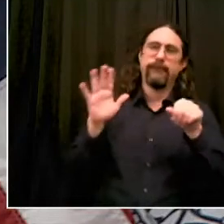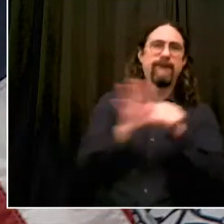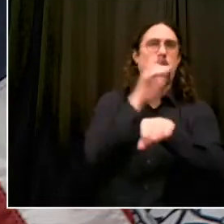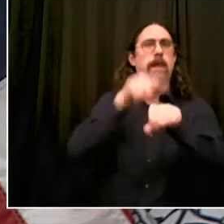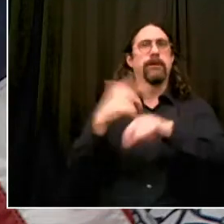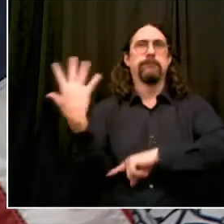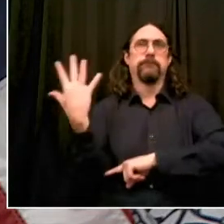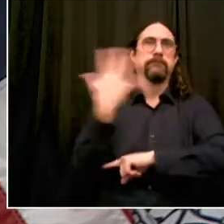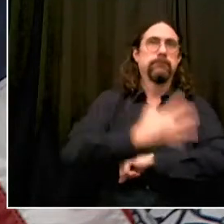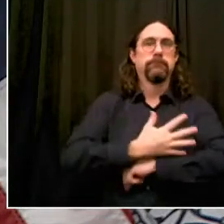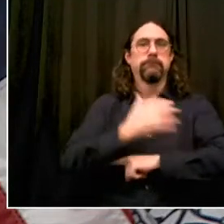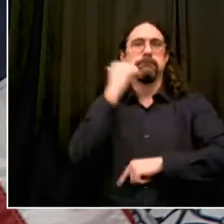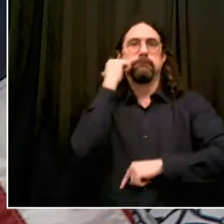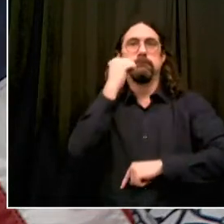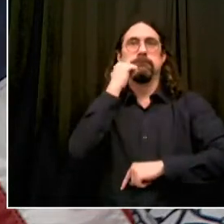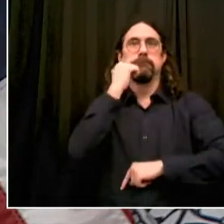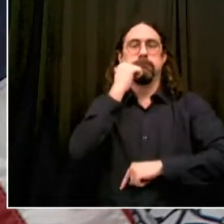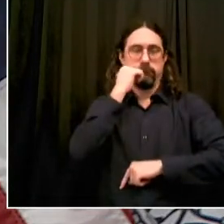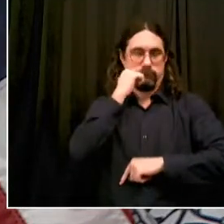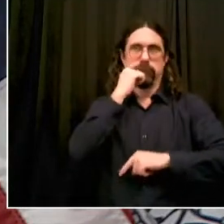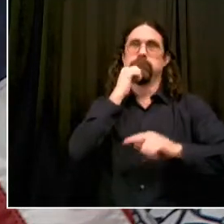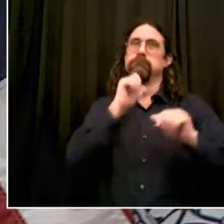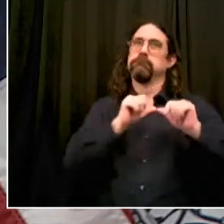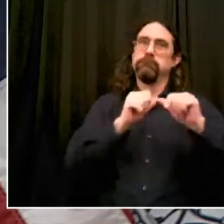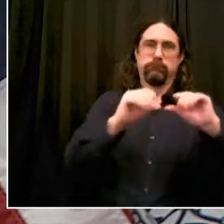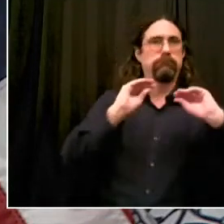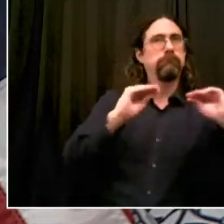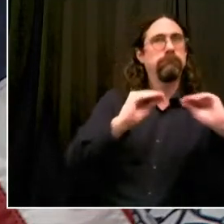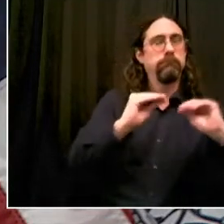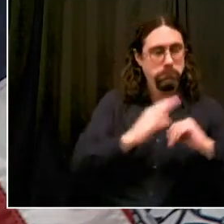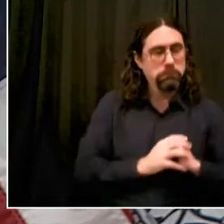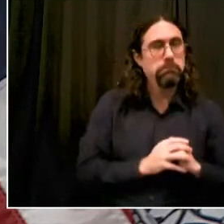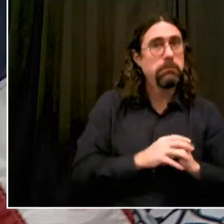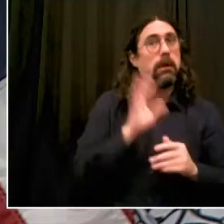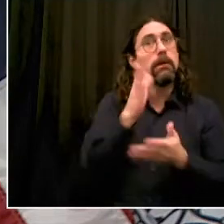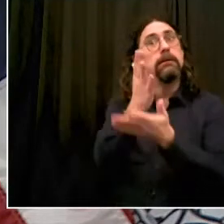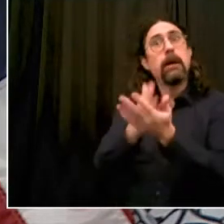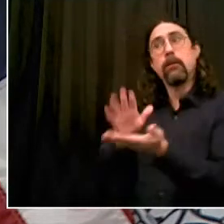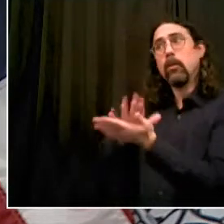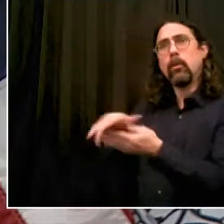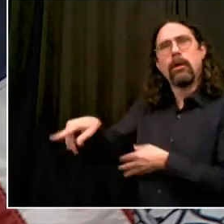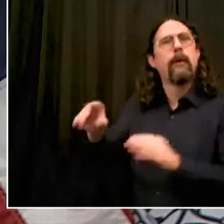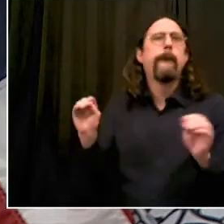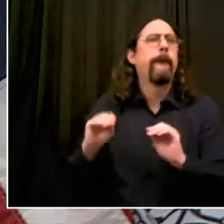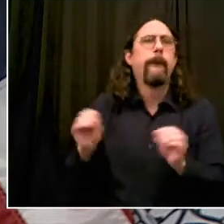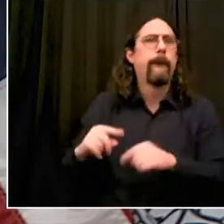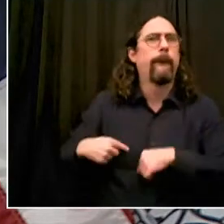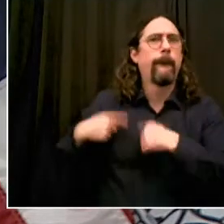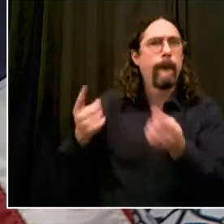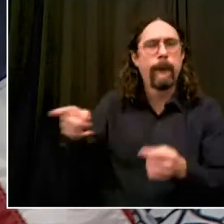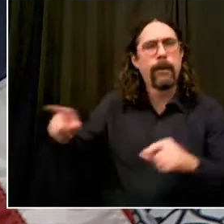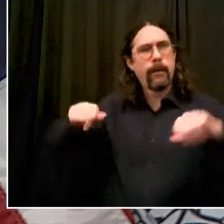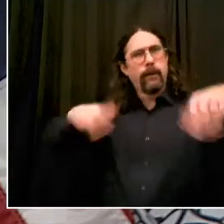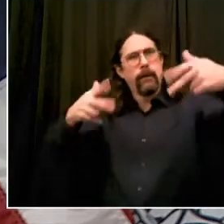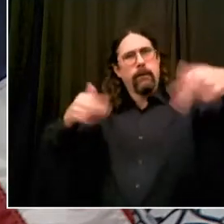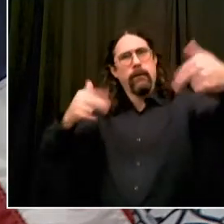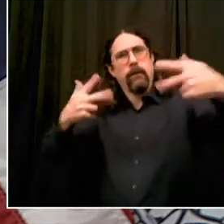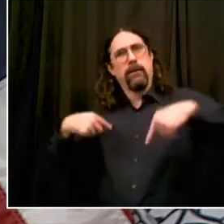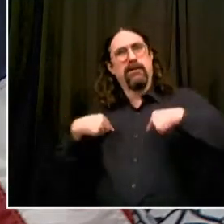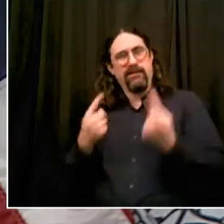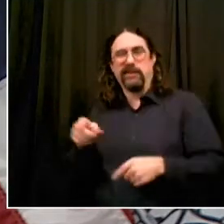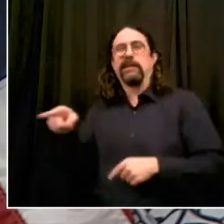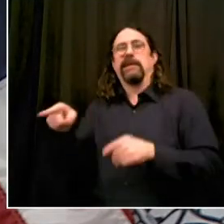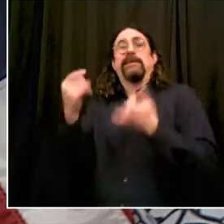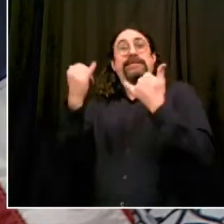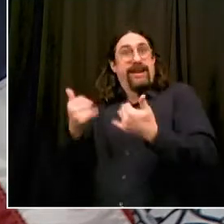for K to 5, for D75, for any school that can do it, that has the right space and staffing to move